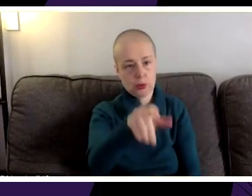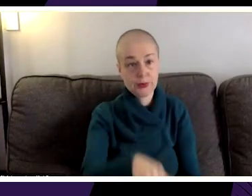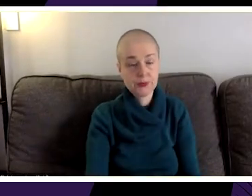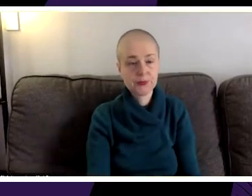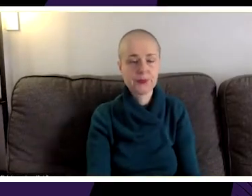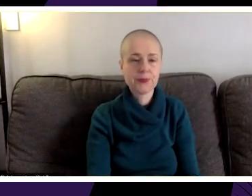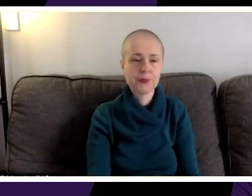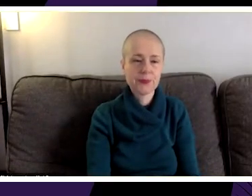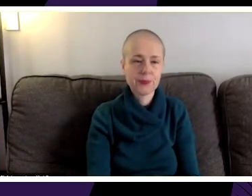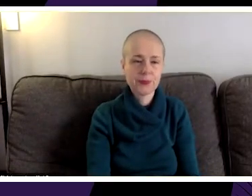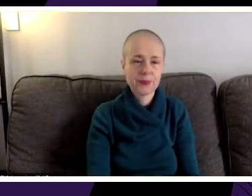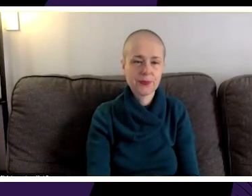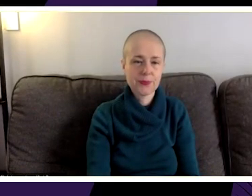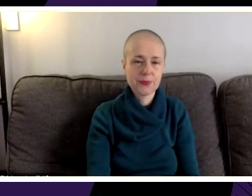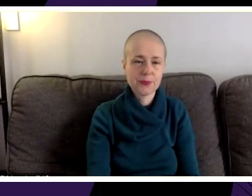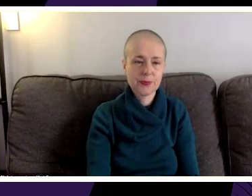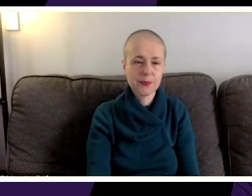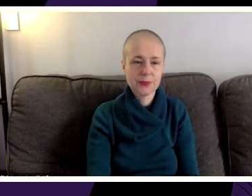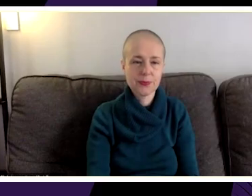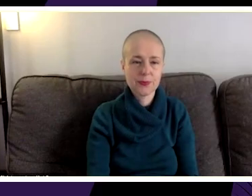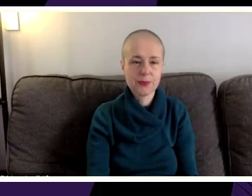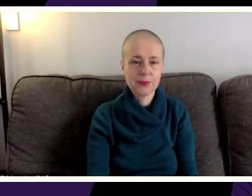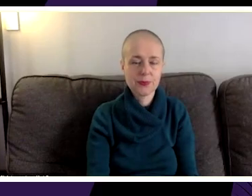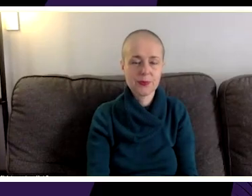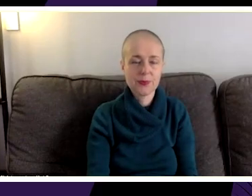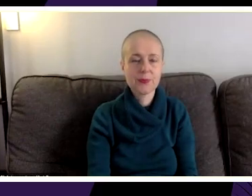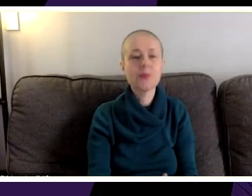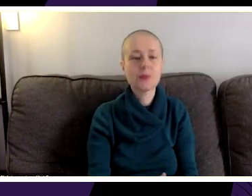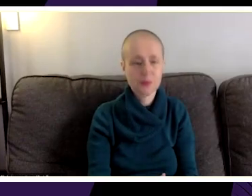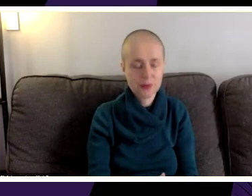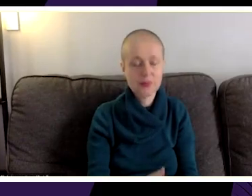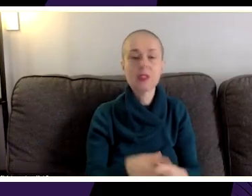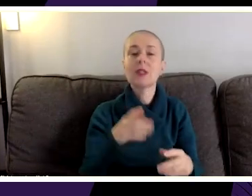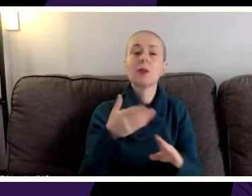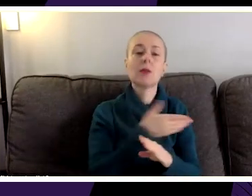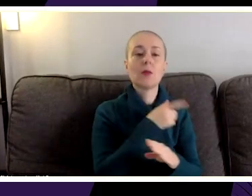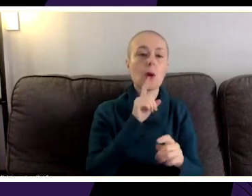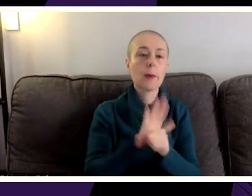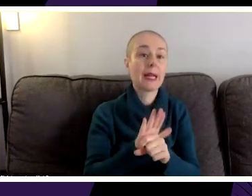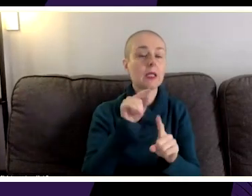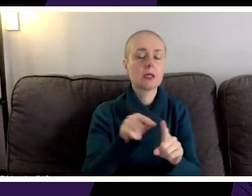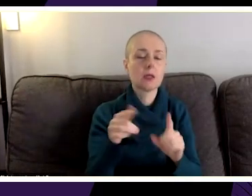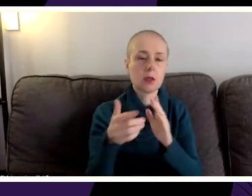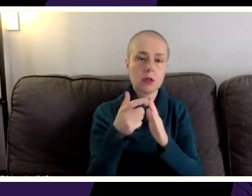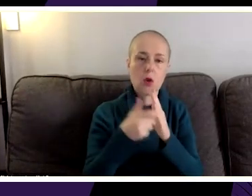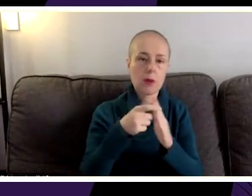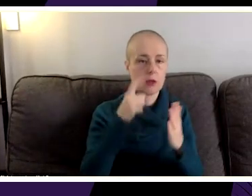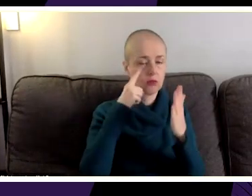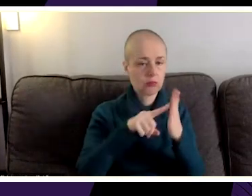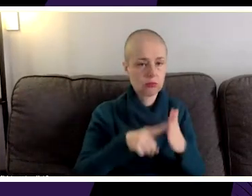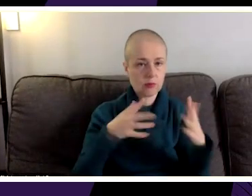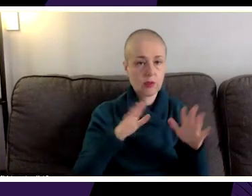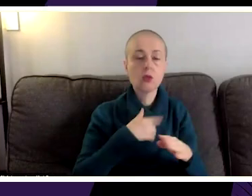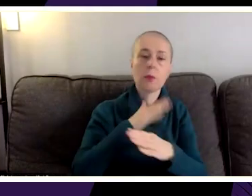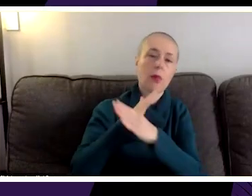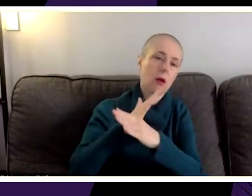try to commit, and the automated checks that come before you commit are going to happen, and it blocks you from